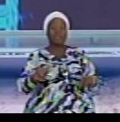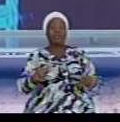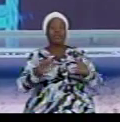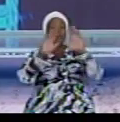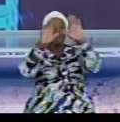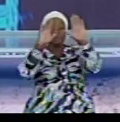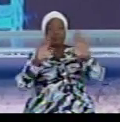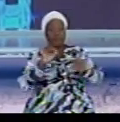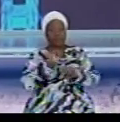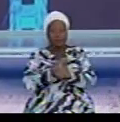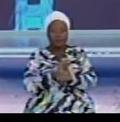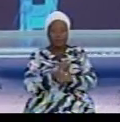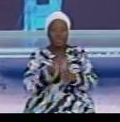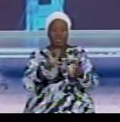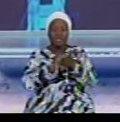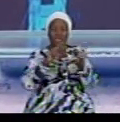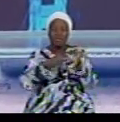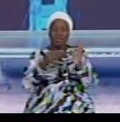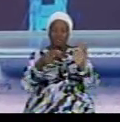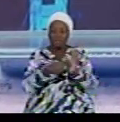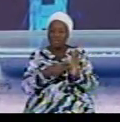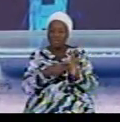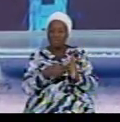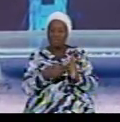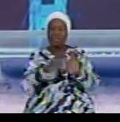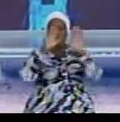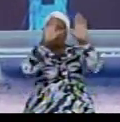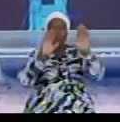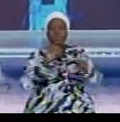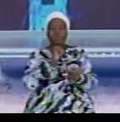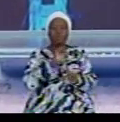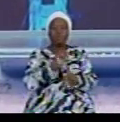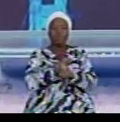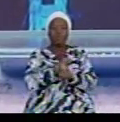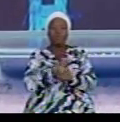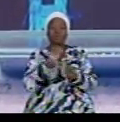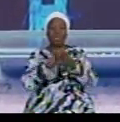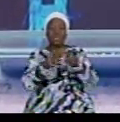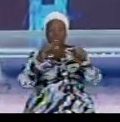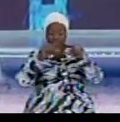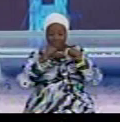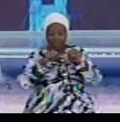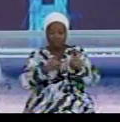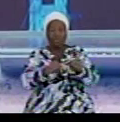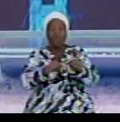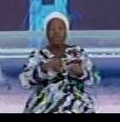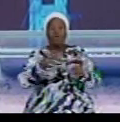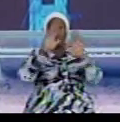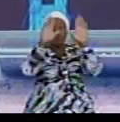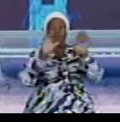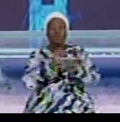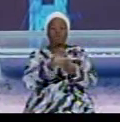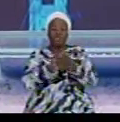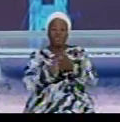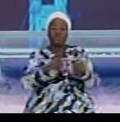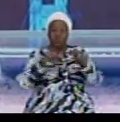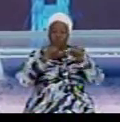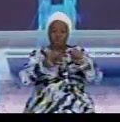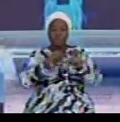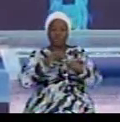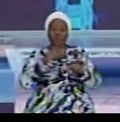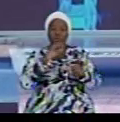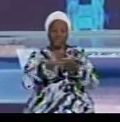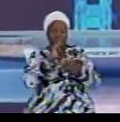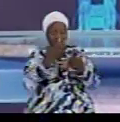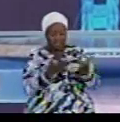That means miracles that last. Miracles that endure. Miracles that are there now, and